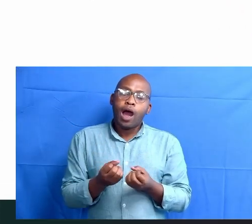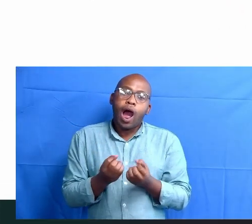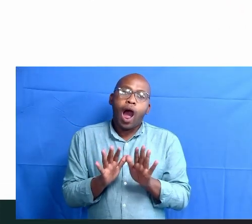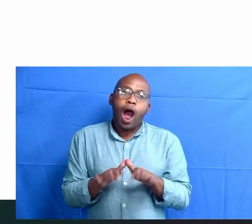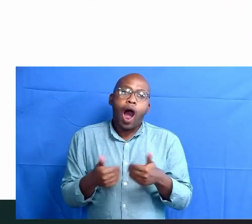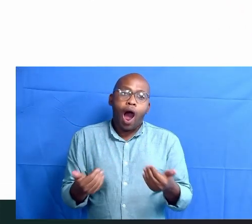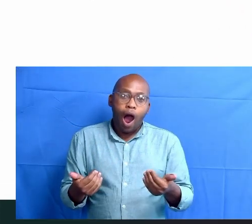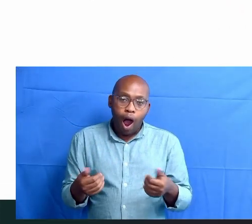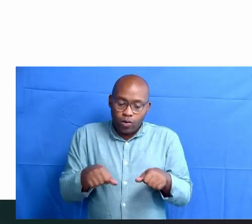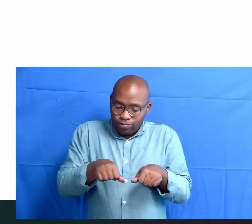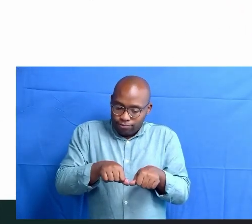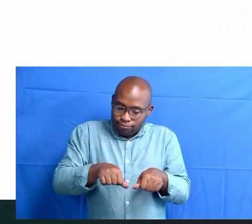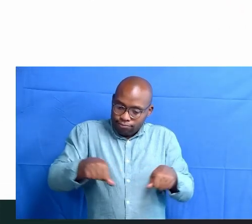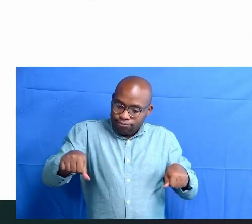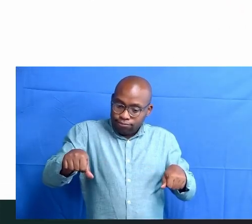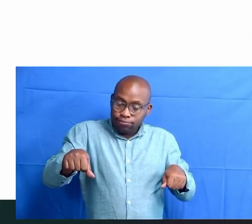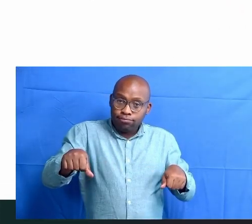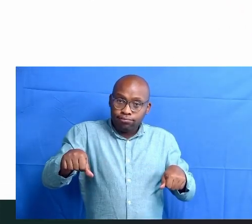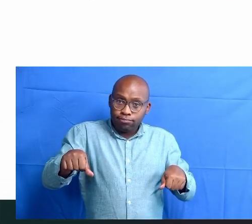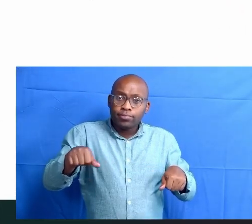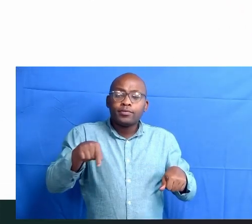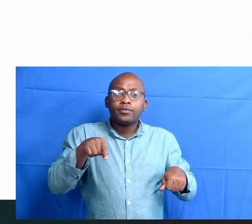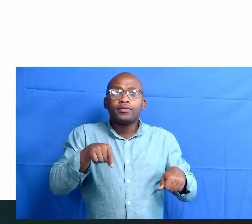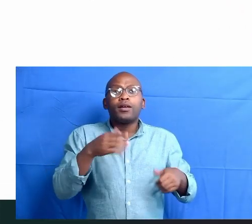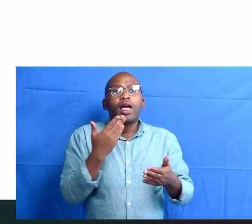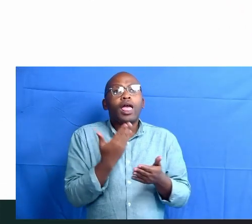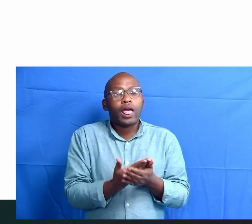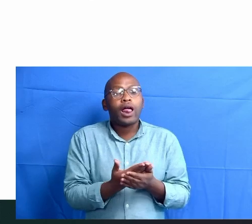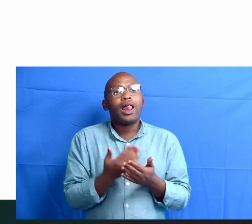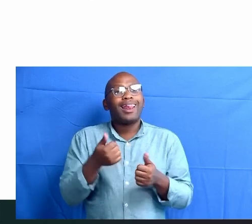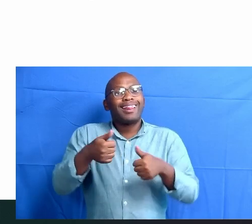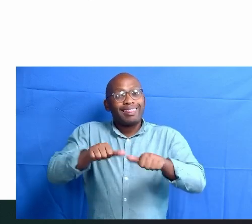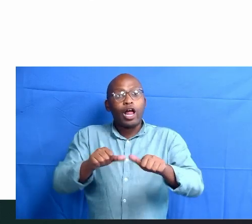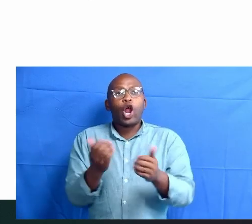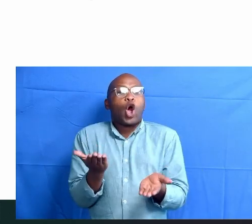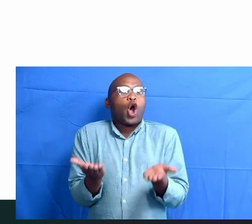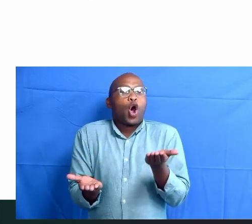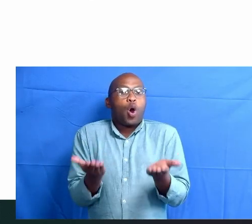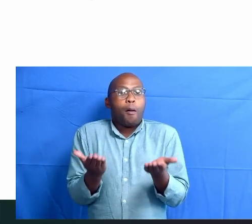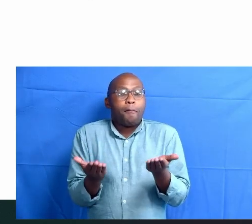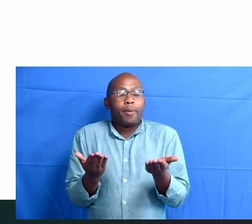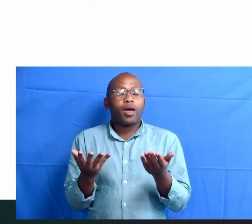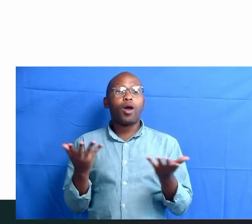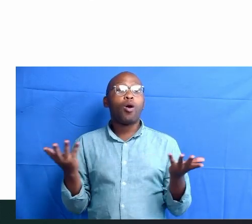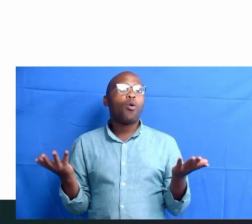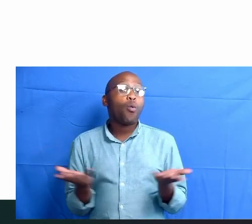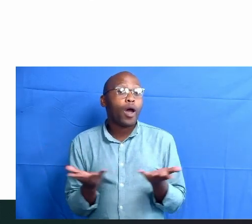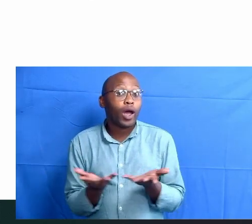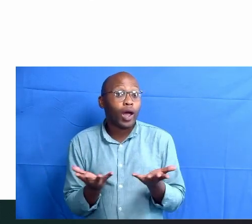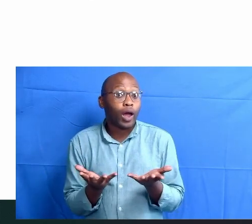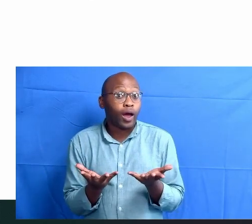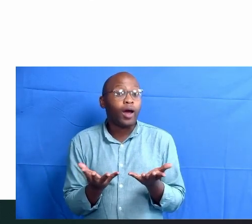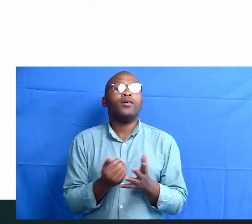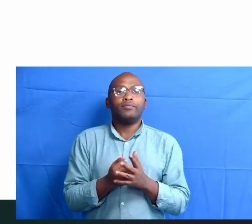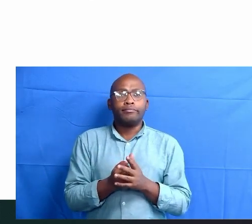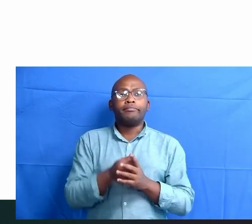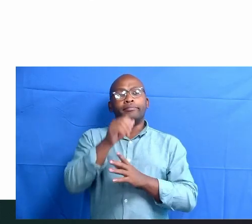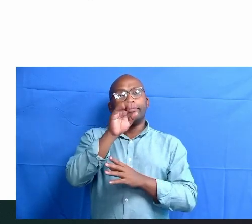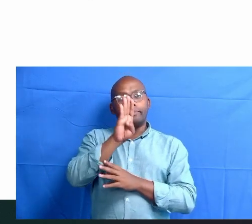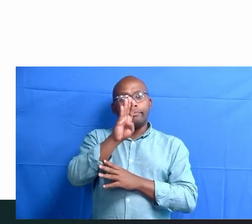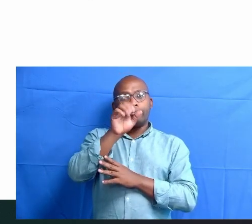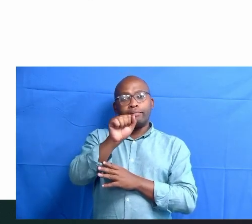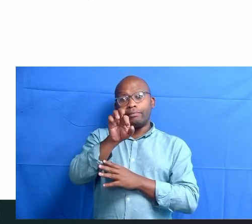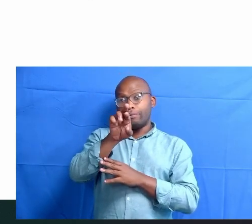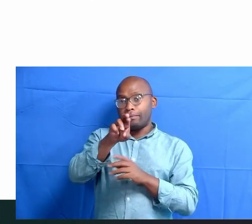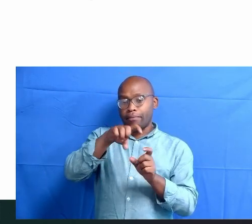measuring distance between 2 points and comparing these two distances with the bar scale of the map, you are able to work